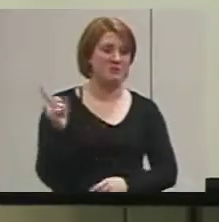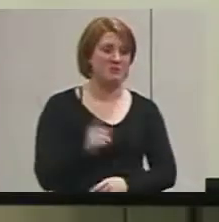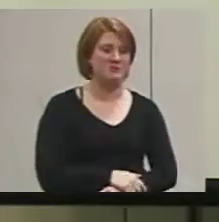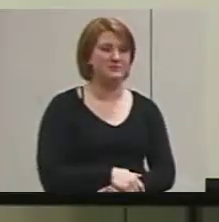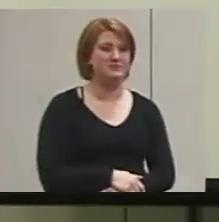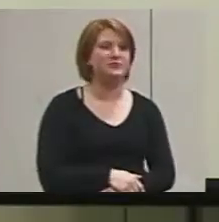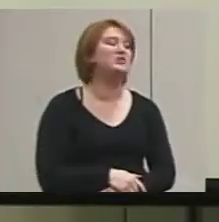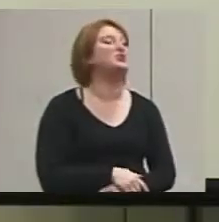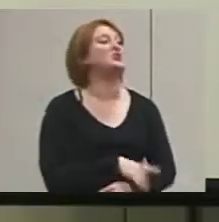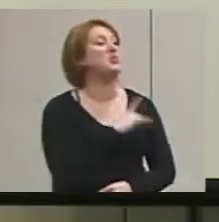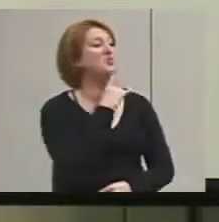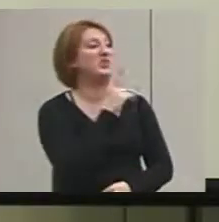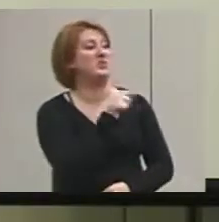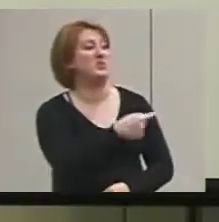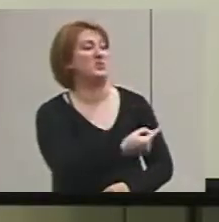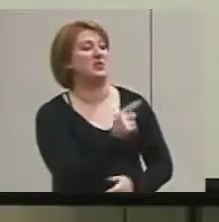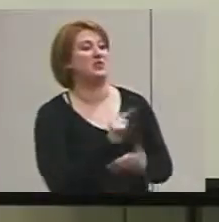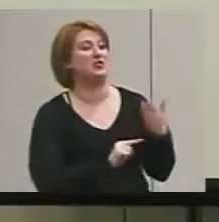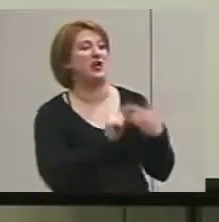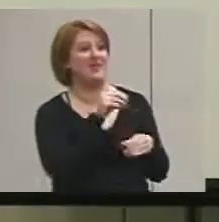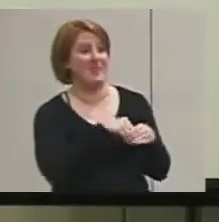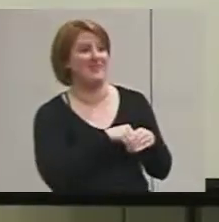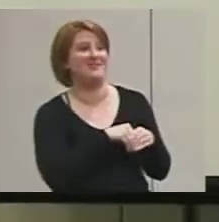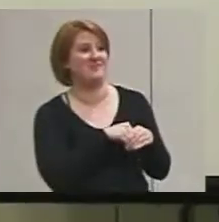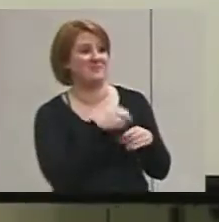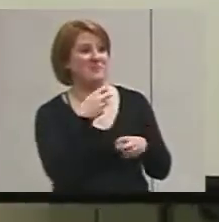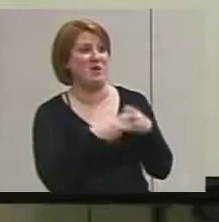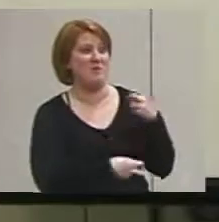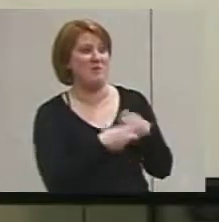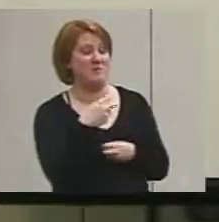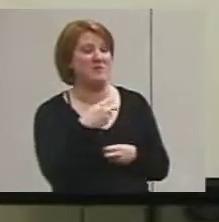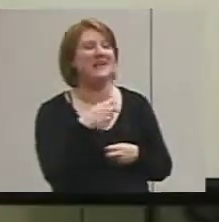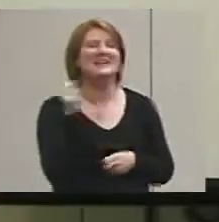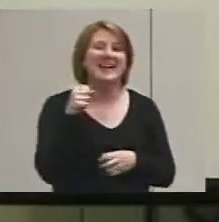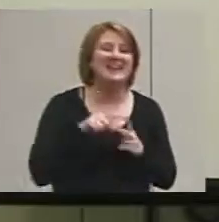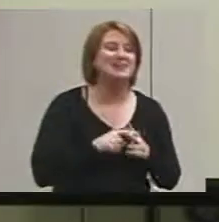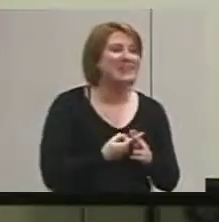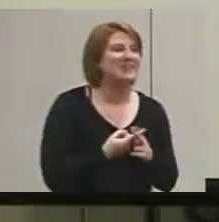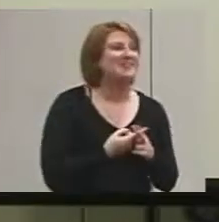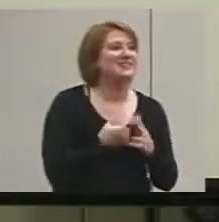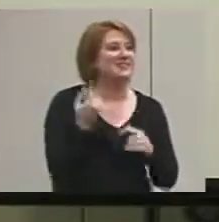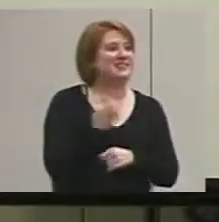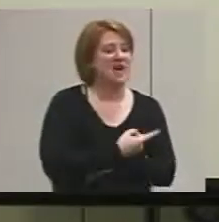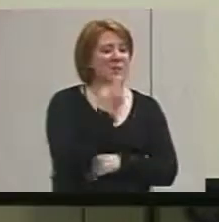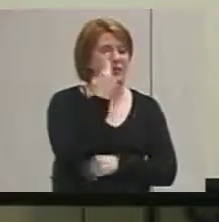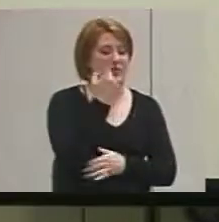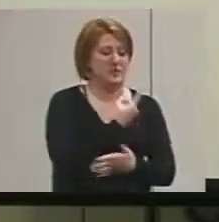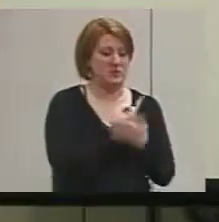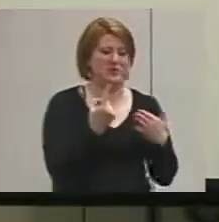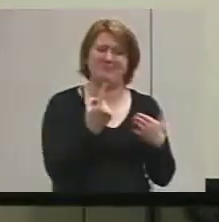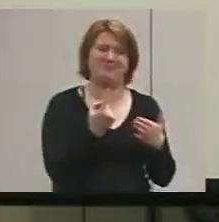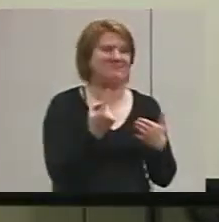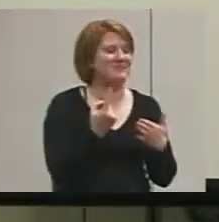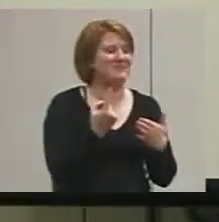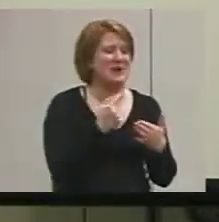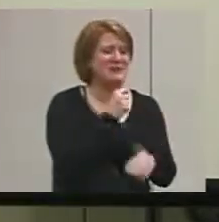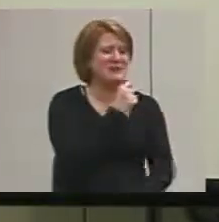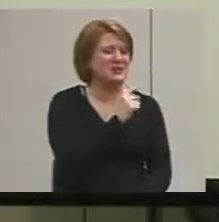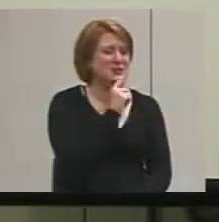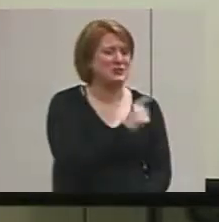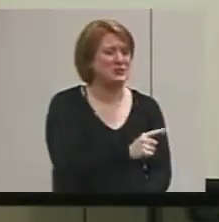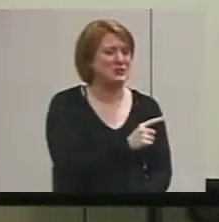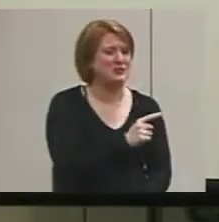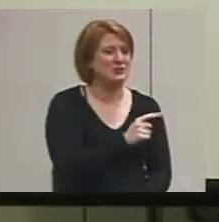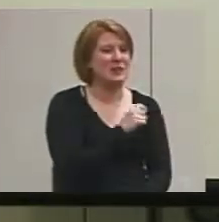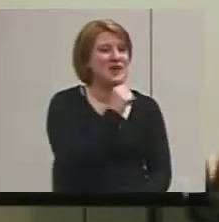just be check in. Yeah, it's the initial at the beginning of the day that we saw this week. So I'm not sure. We